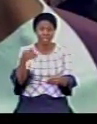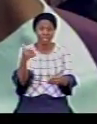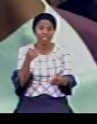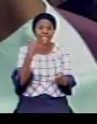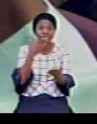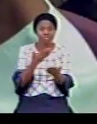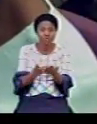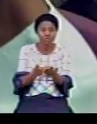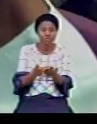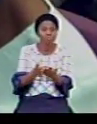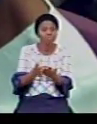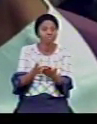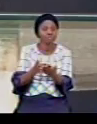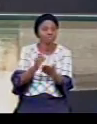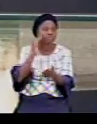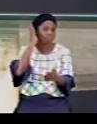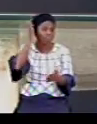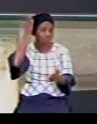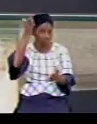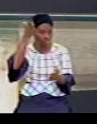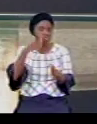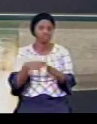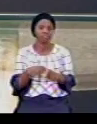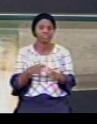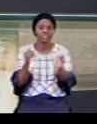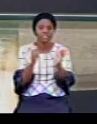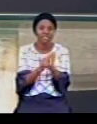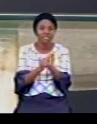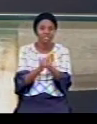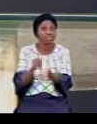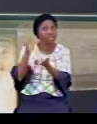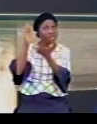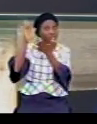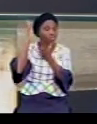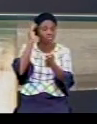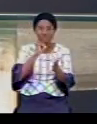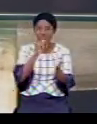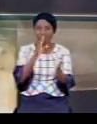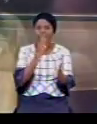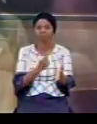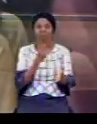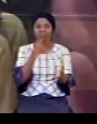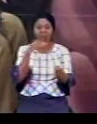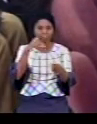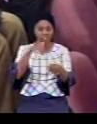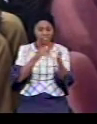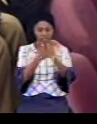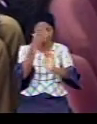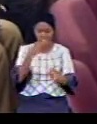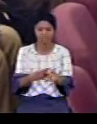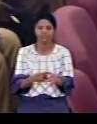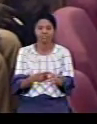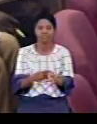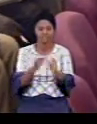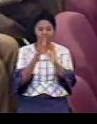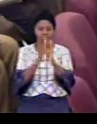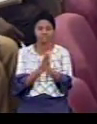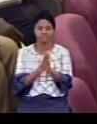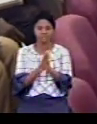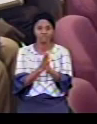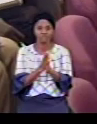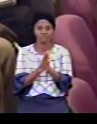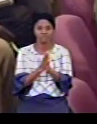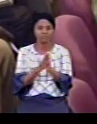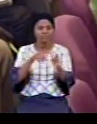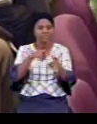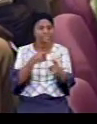end. That expectation will not be disappointed in Jesus' name. Then shall